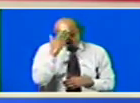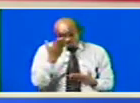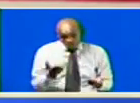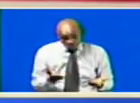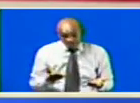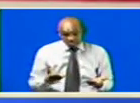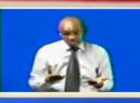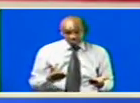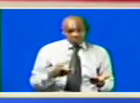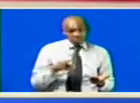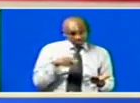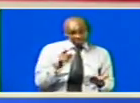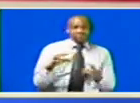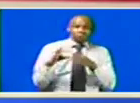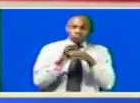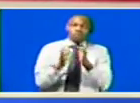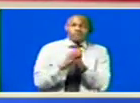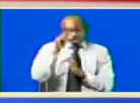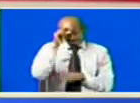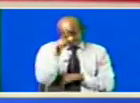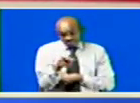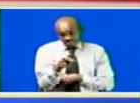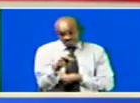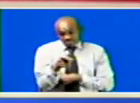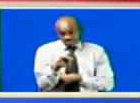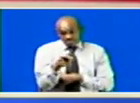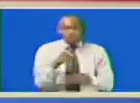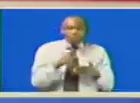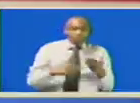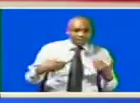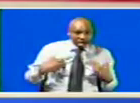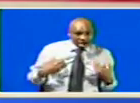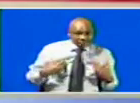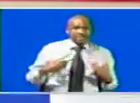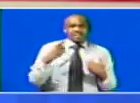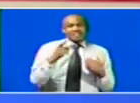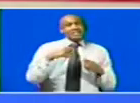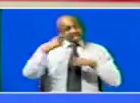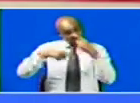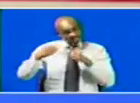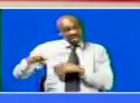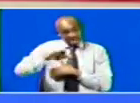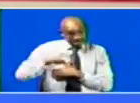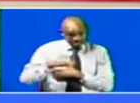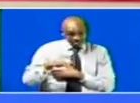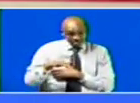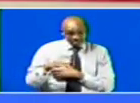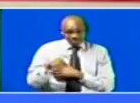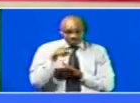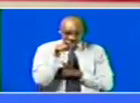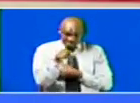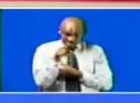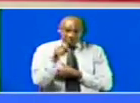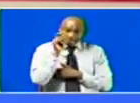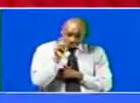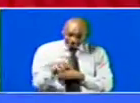with the national government because the processes that we have to anchor in our development arena is basically to